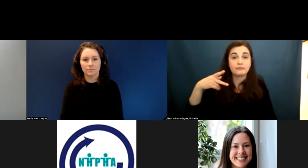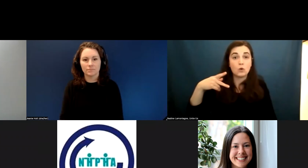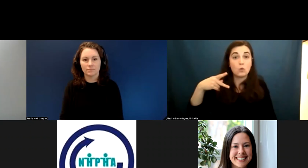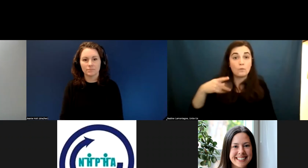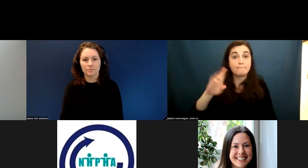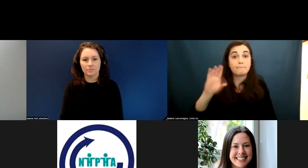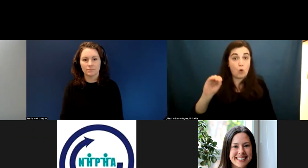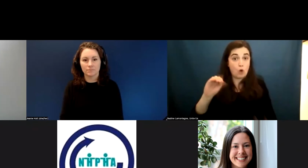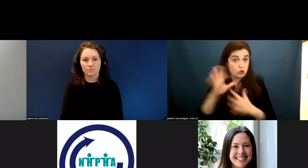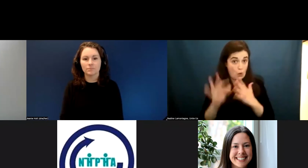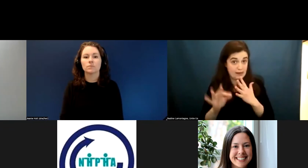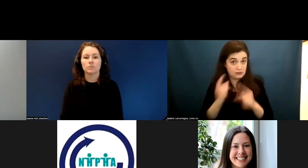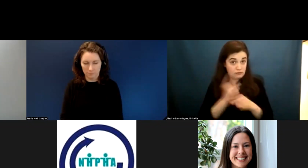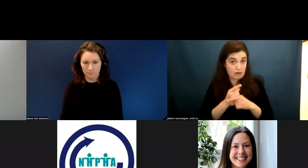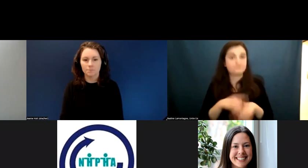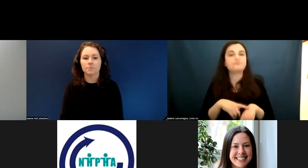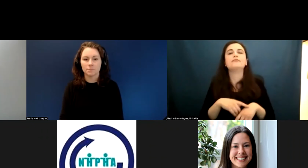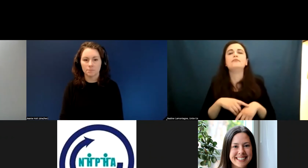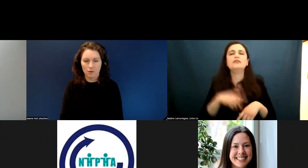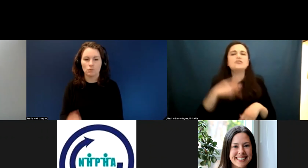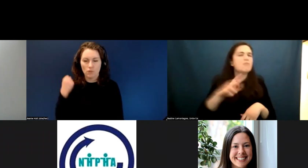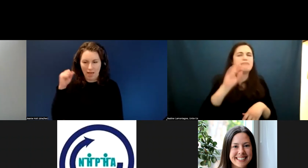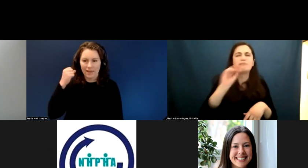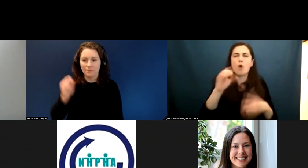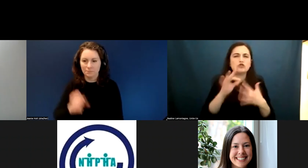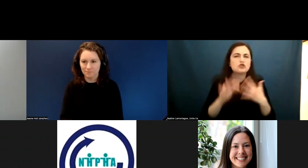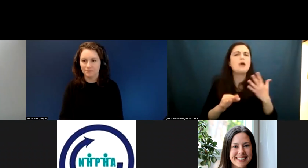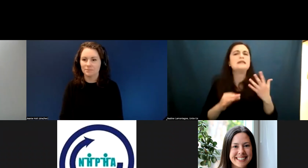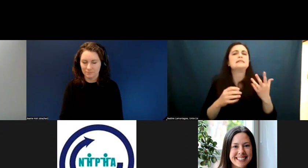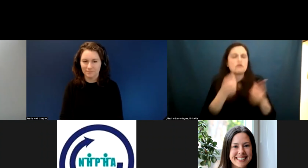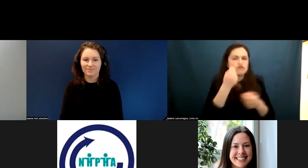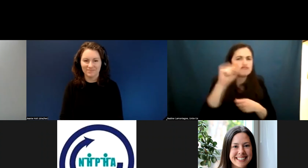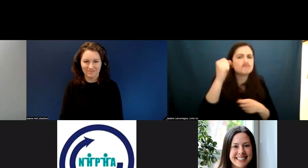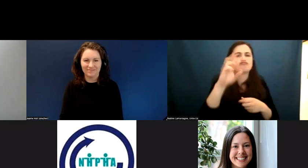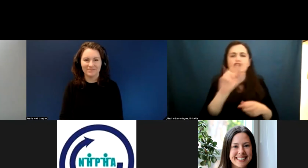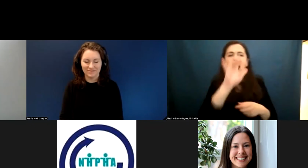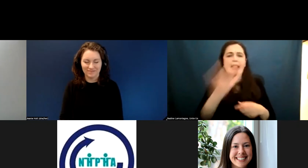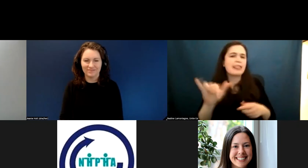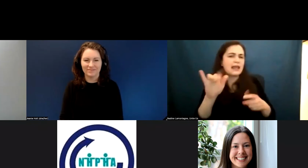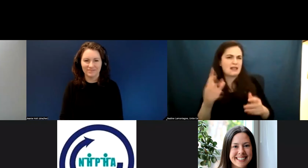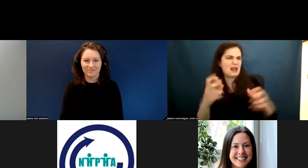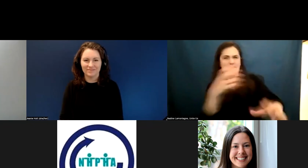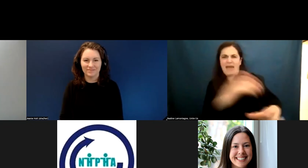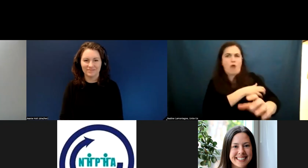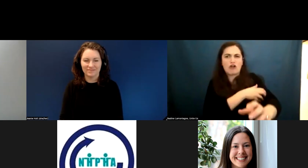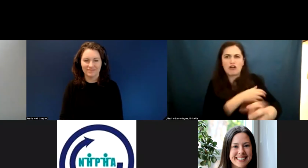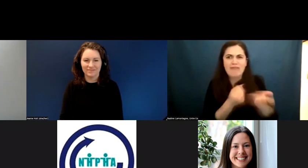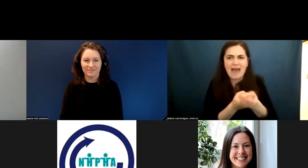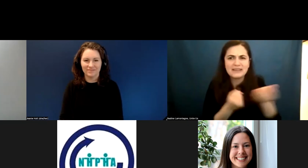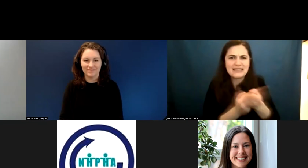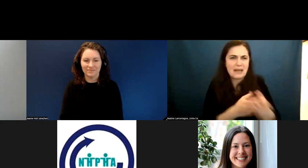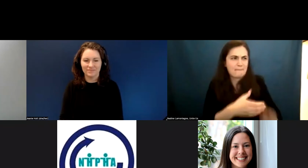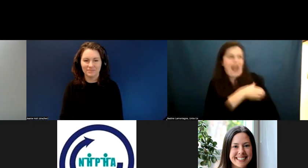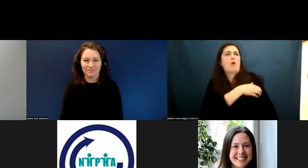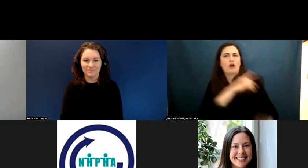the different levels. And so there were people cheering. You know, I was like, wow, the power of advocacy. What a powerful moment when people show